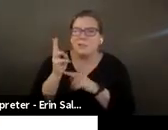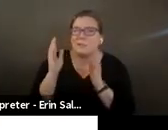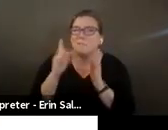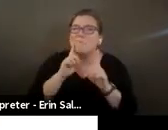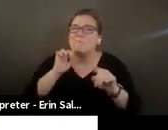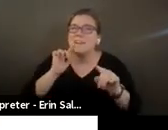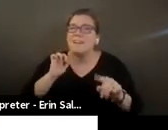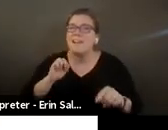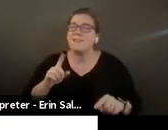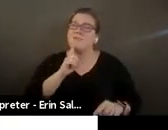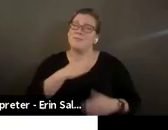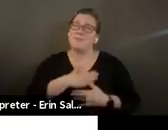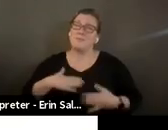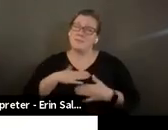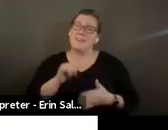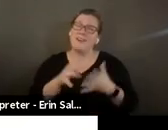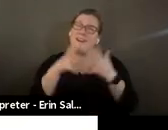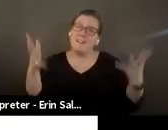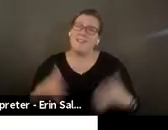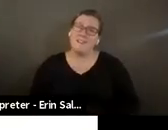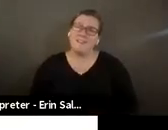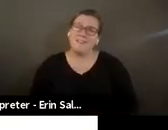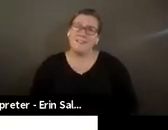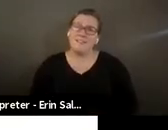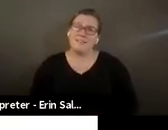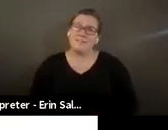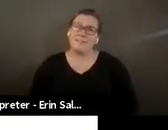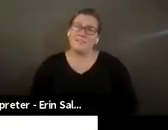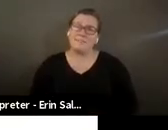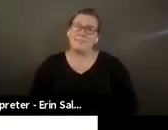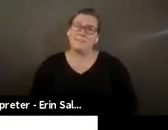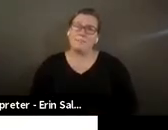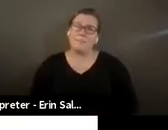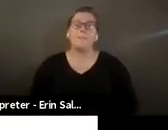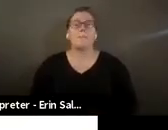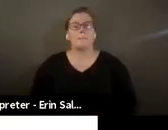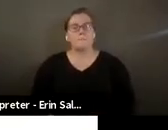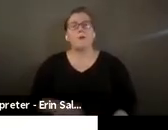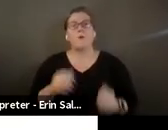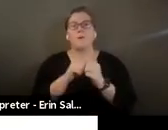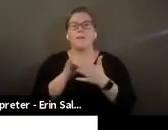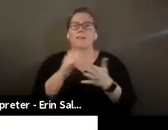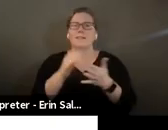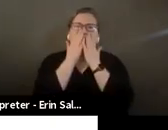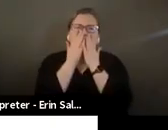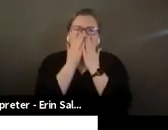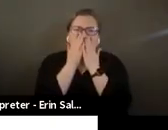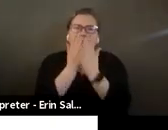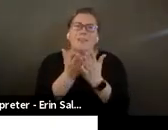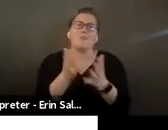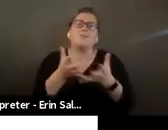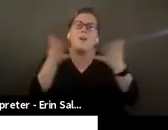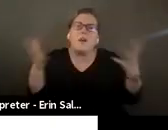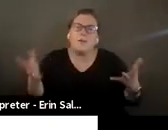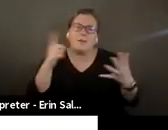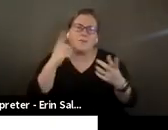would appreciate it very, very much. So with that, I want to say thank you so much for attending today's